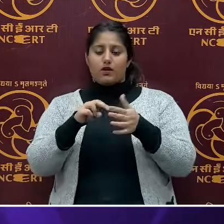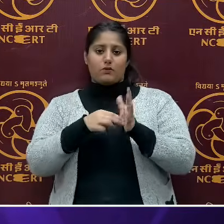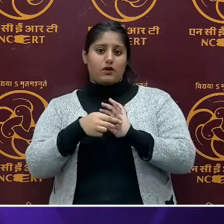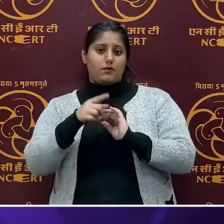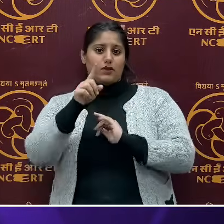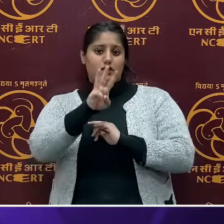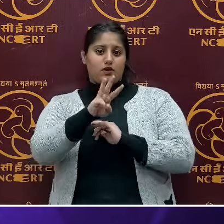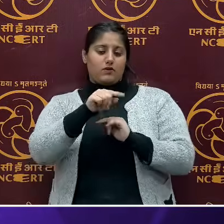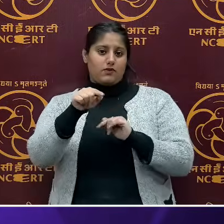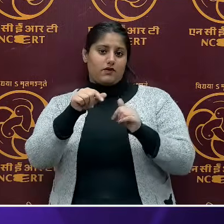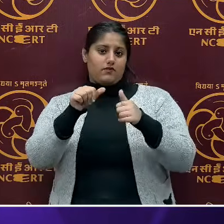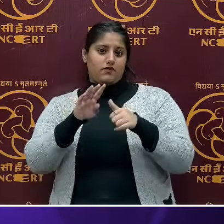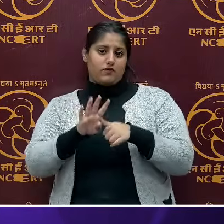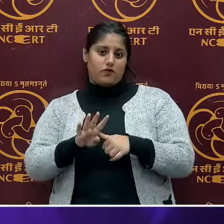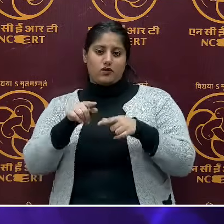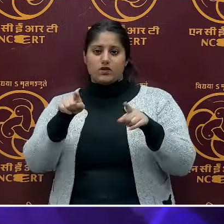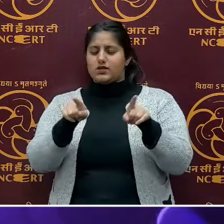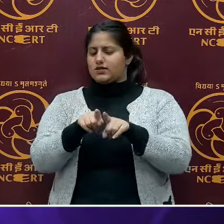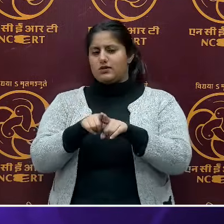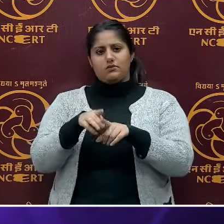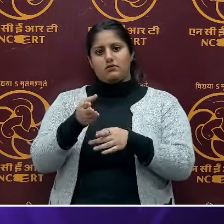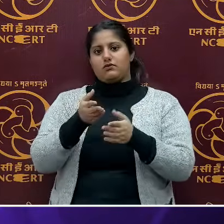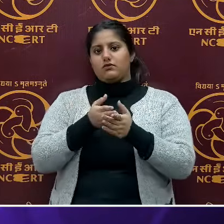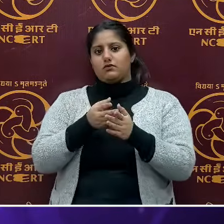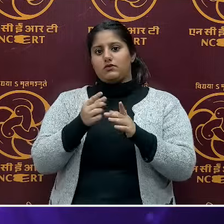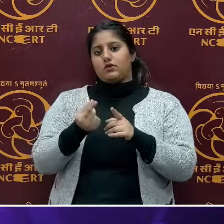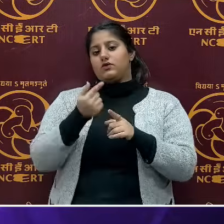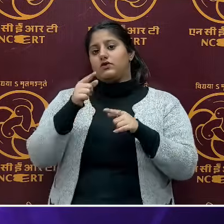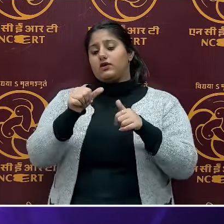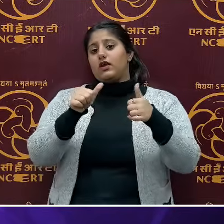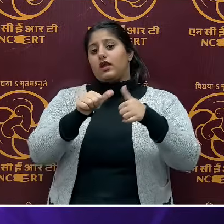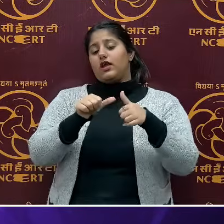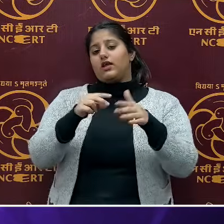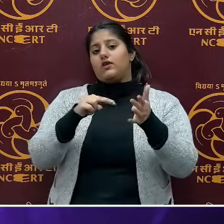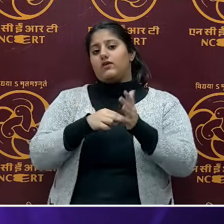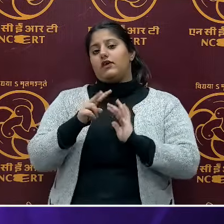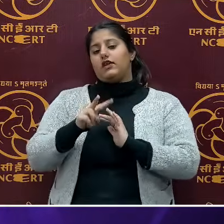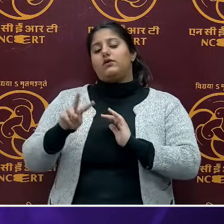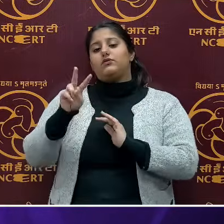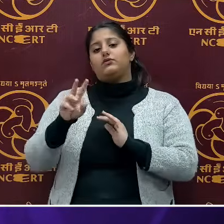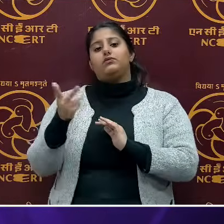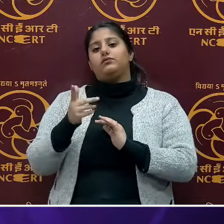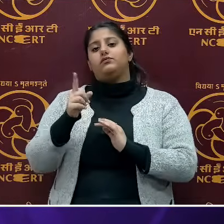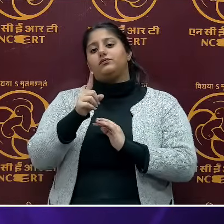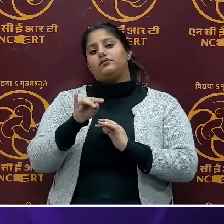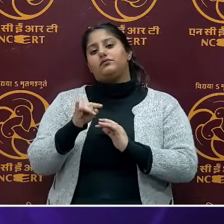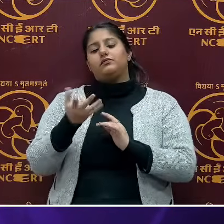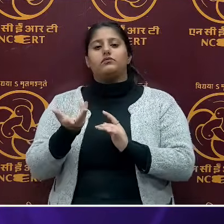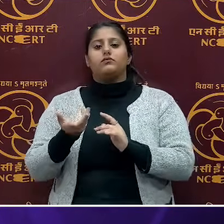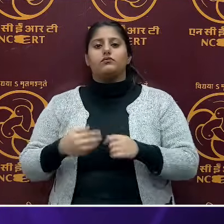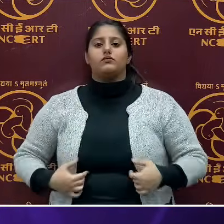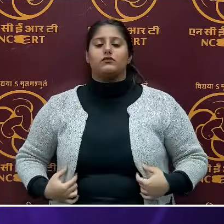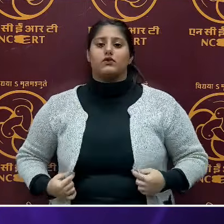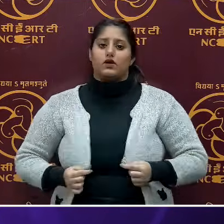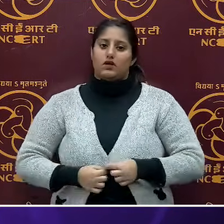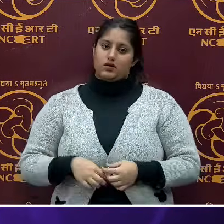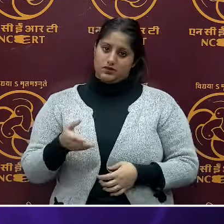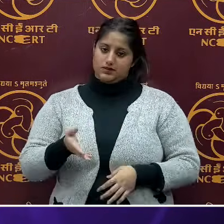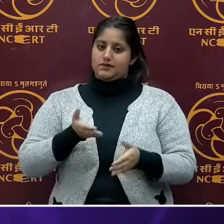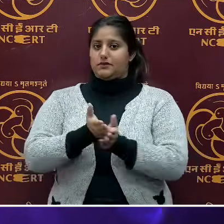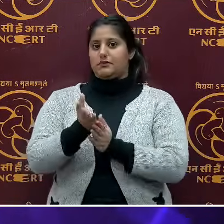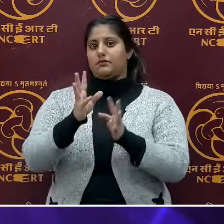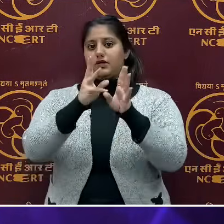3/4. This implies the value of A is 16. Fine. So in this way we can